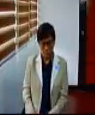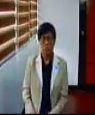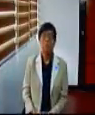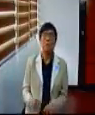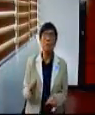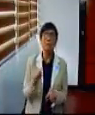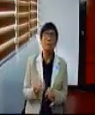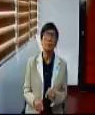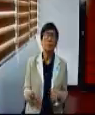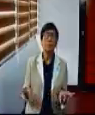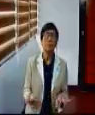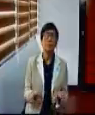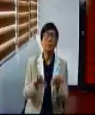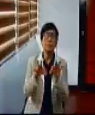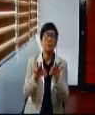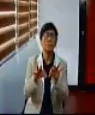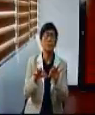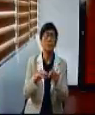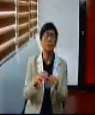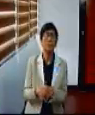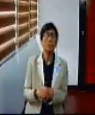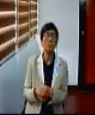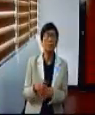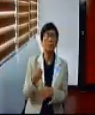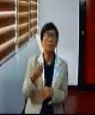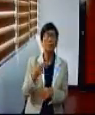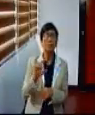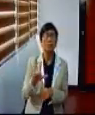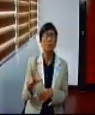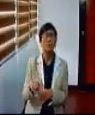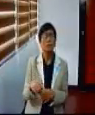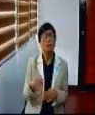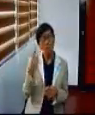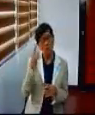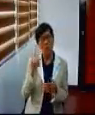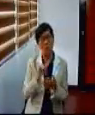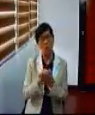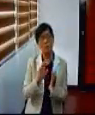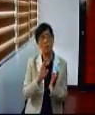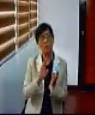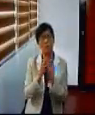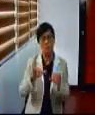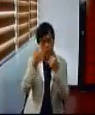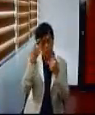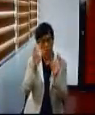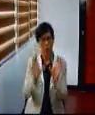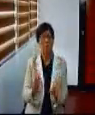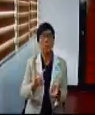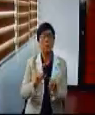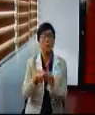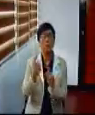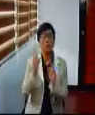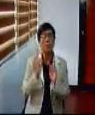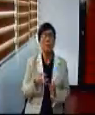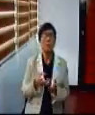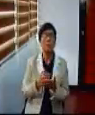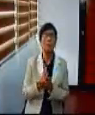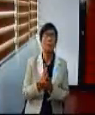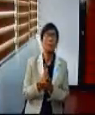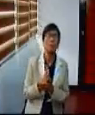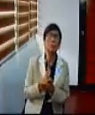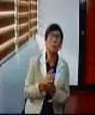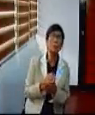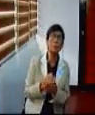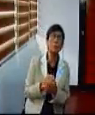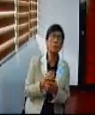therefore, the flooding in the Seychelles? I think that's where it becomes a challenge for climate change. For human rights, it's easy to do.